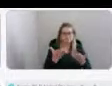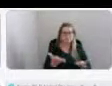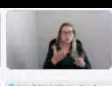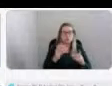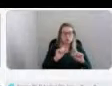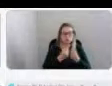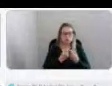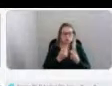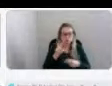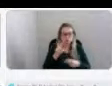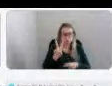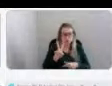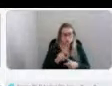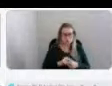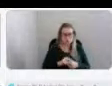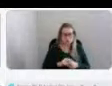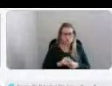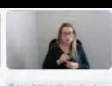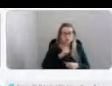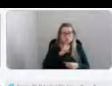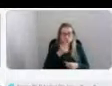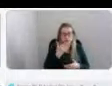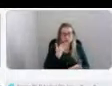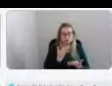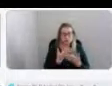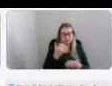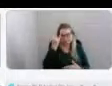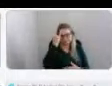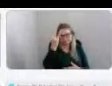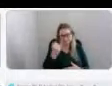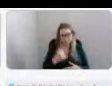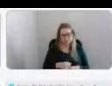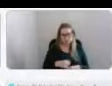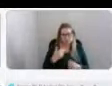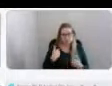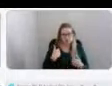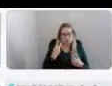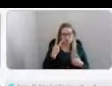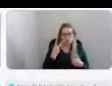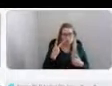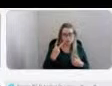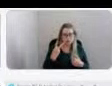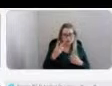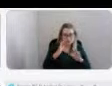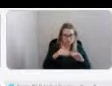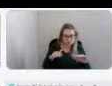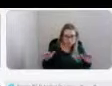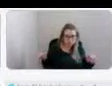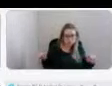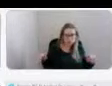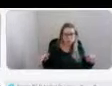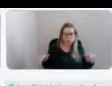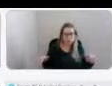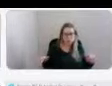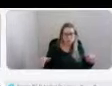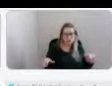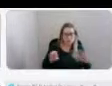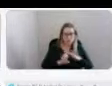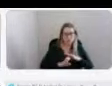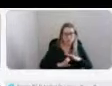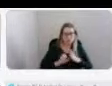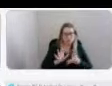2 and it is a very good idea i have 200 the children at the elementary